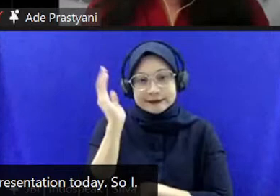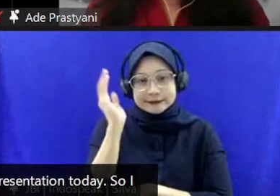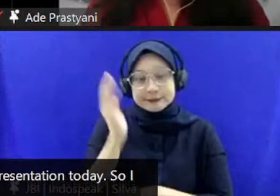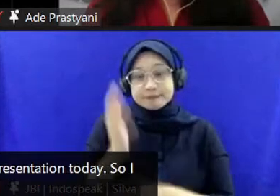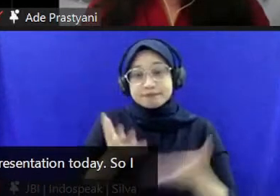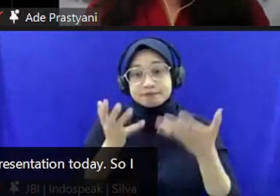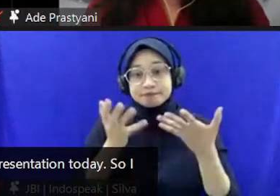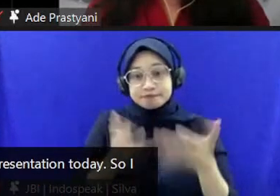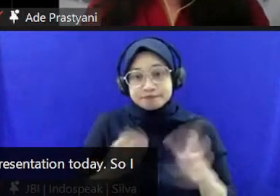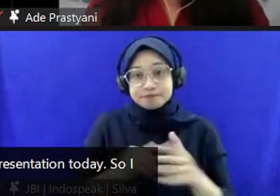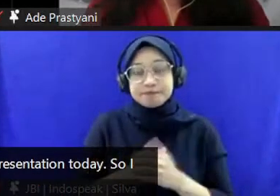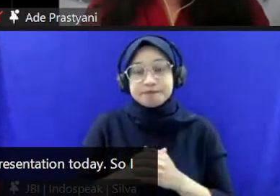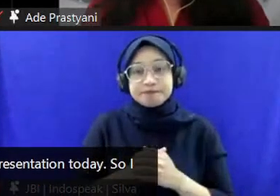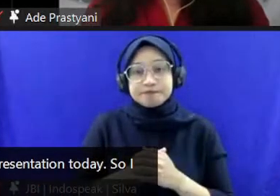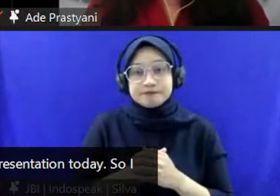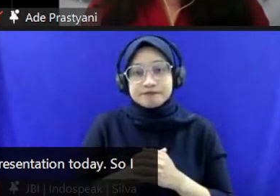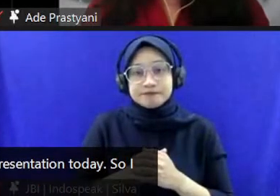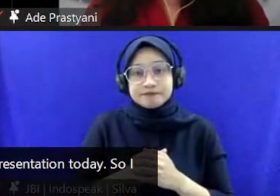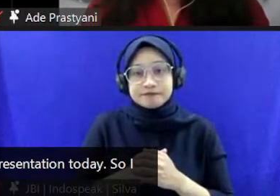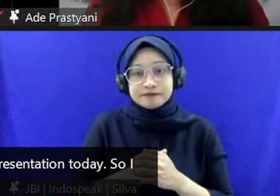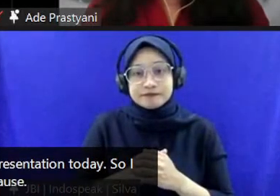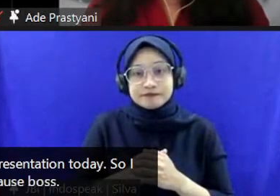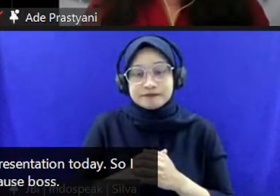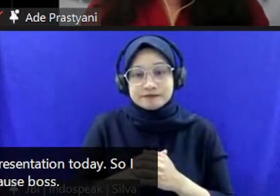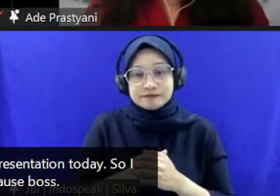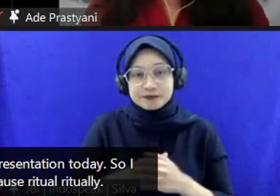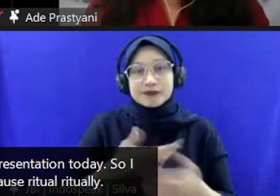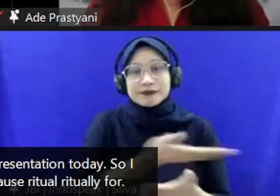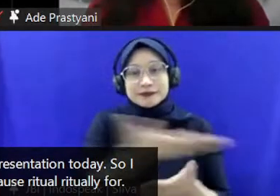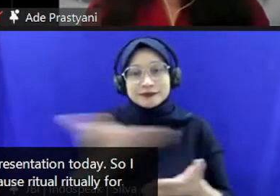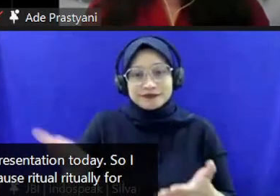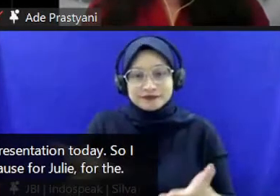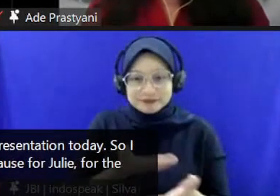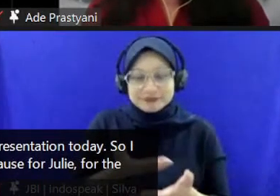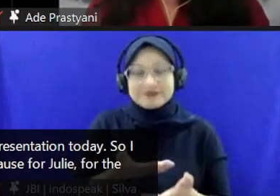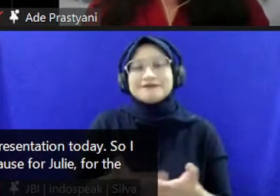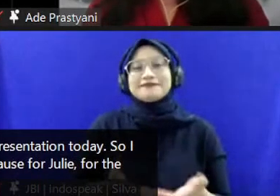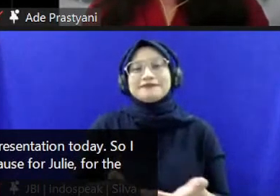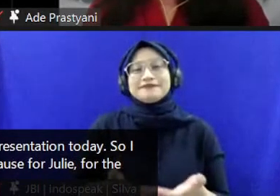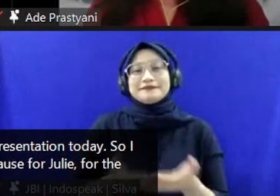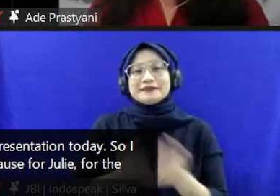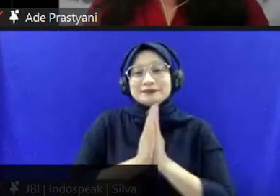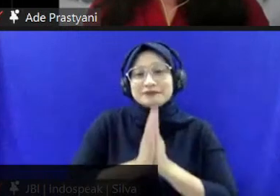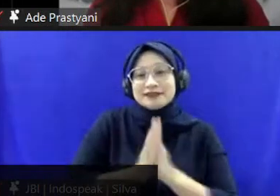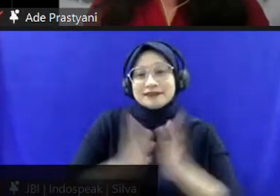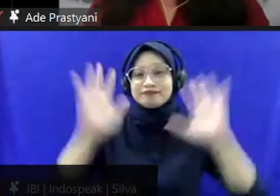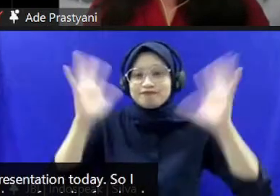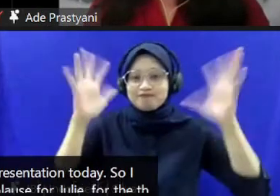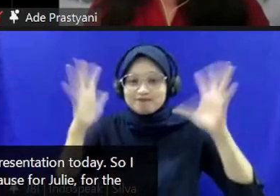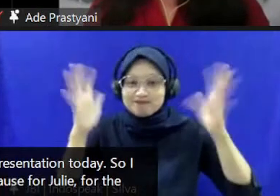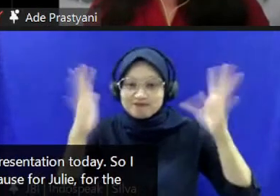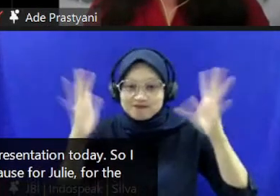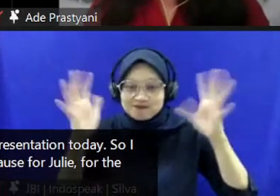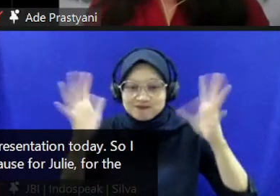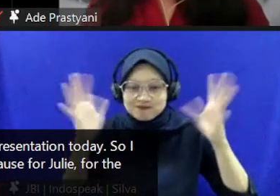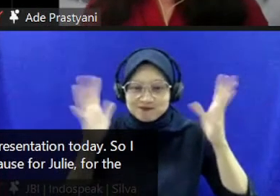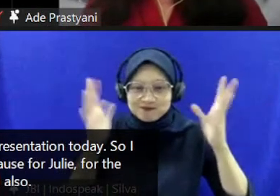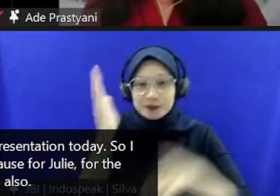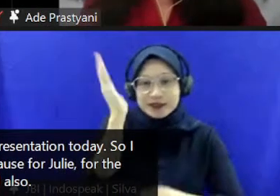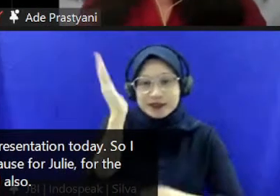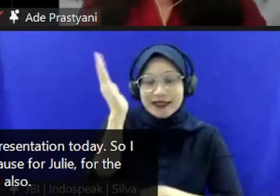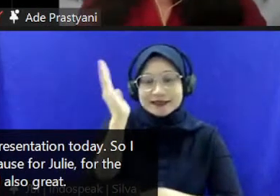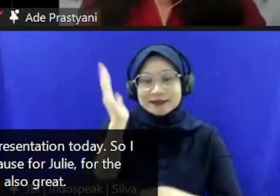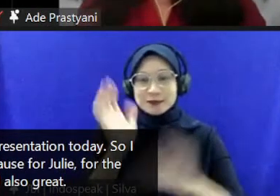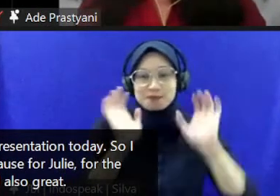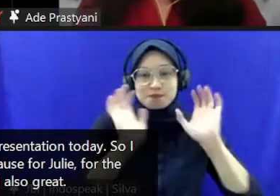like to invite all to give applause virtually for the three great presentation today and also